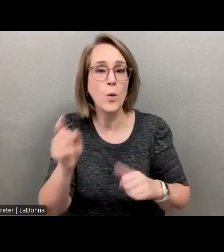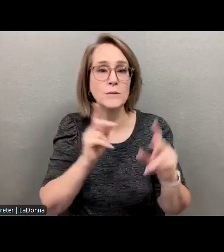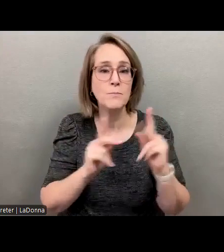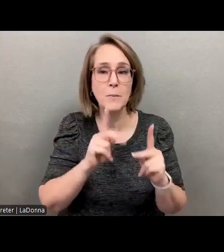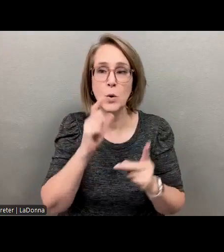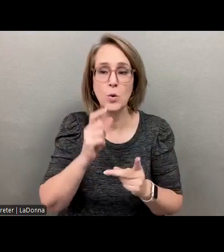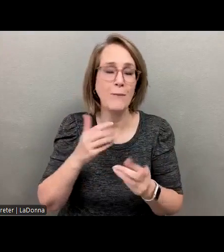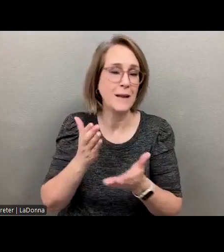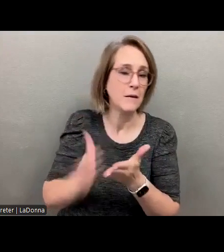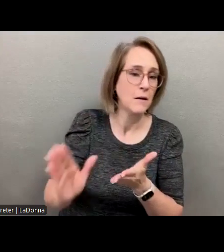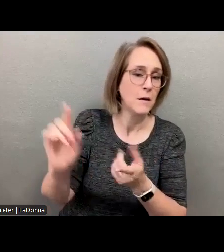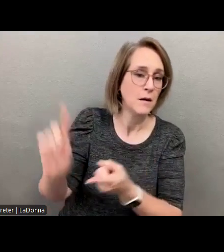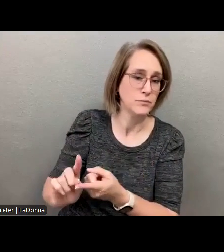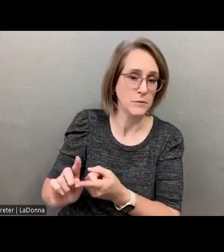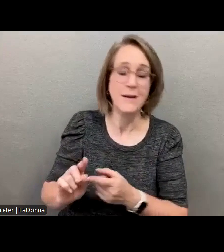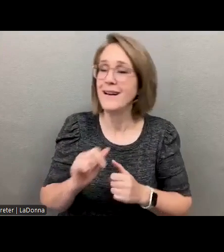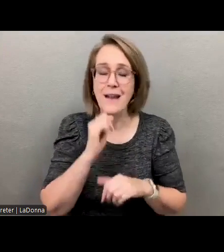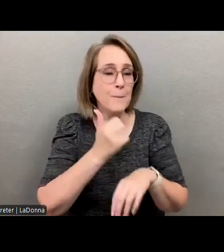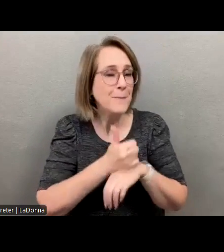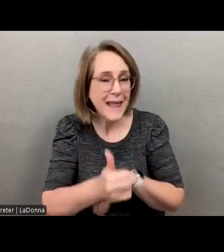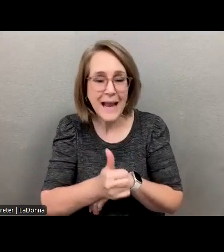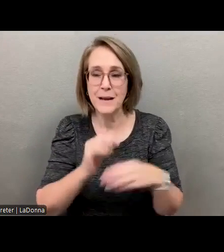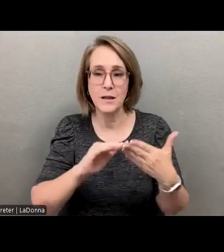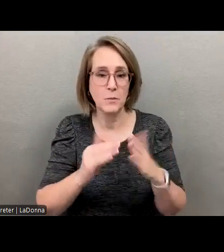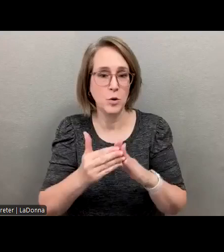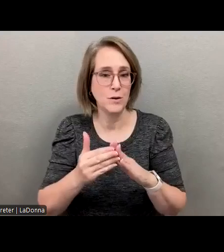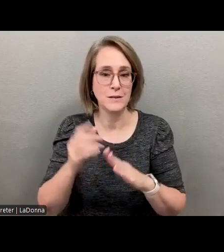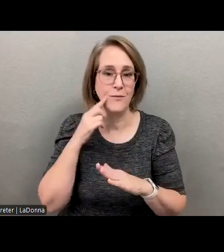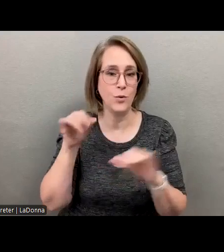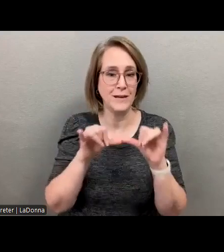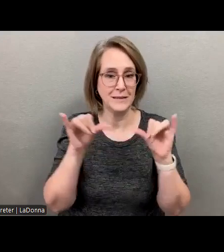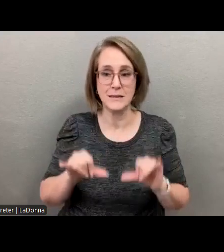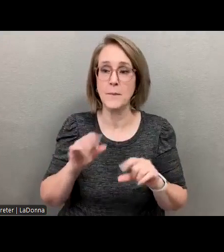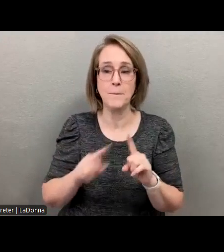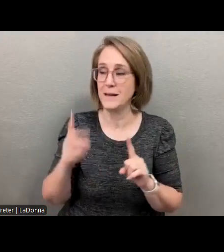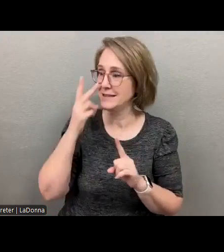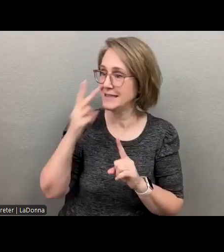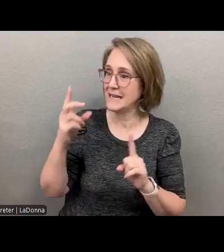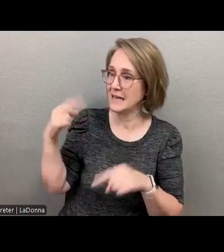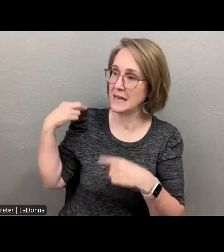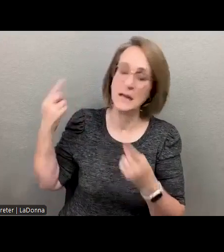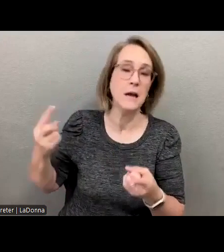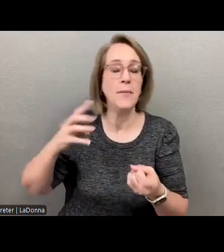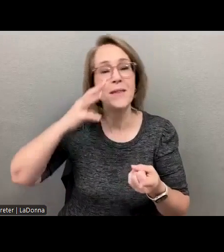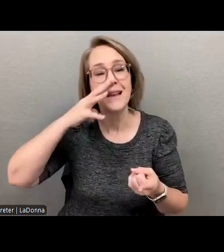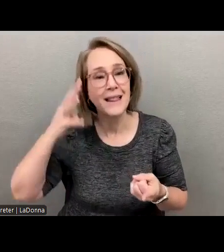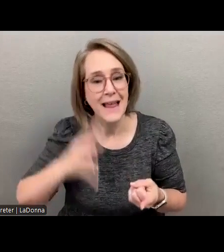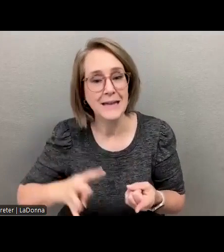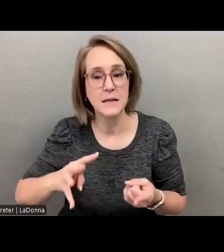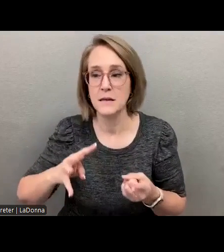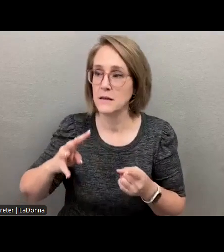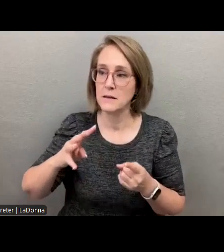without blaming communities themselves for the structural exclusion, disenfranchisement, and flat-out neglect that has